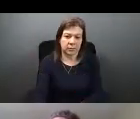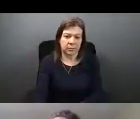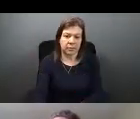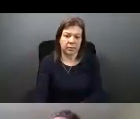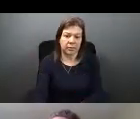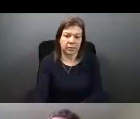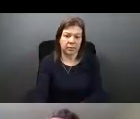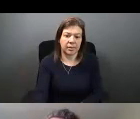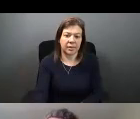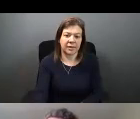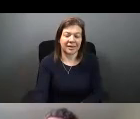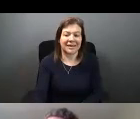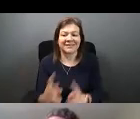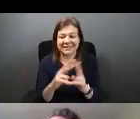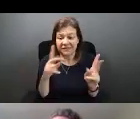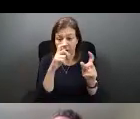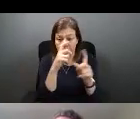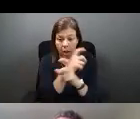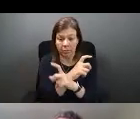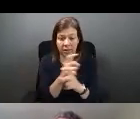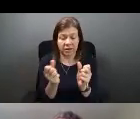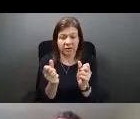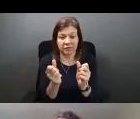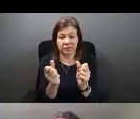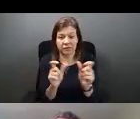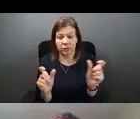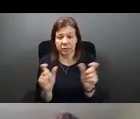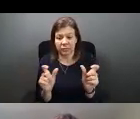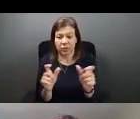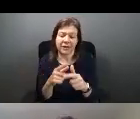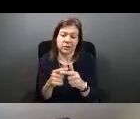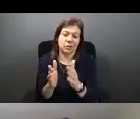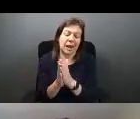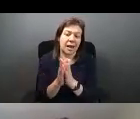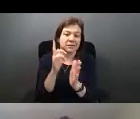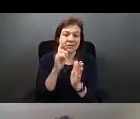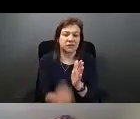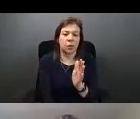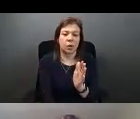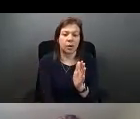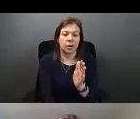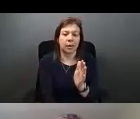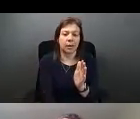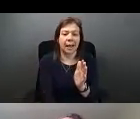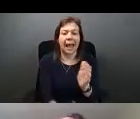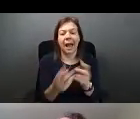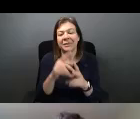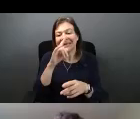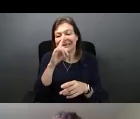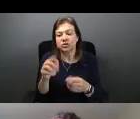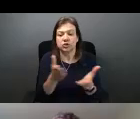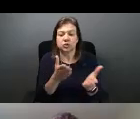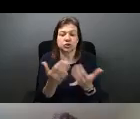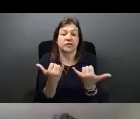if it's very complicated for some people, you can also ask for, how many kids are you serving right